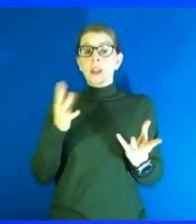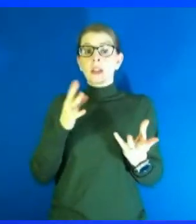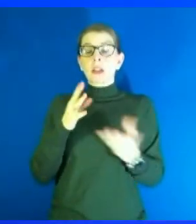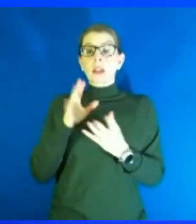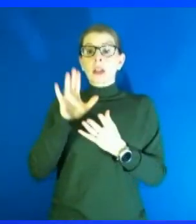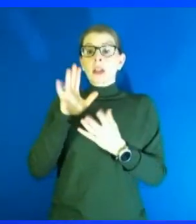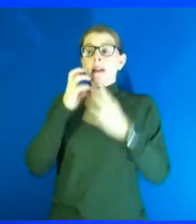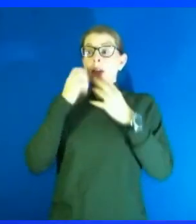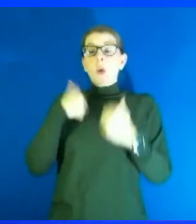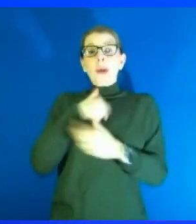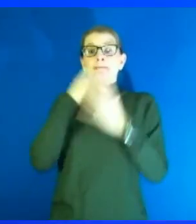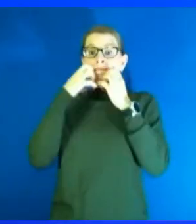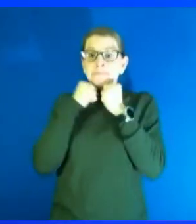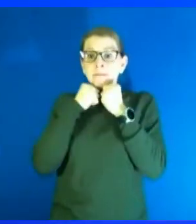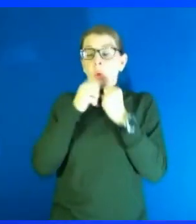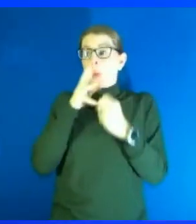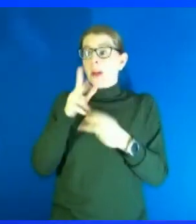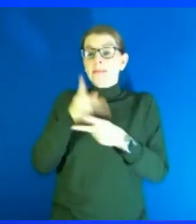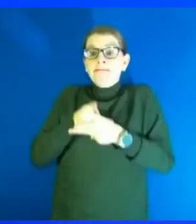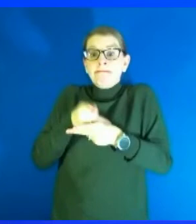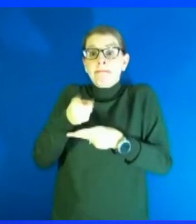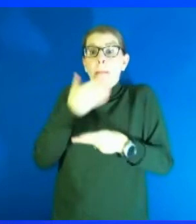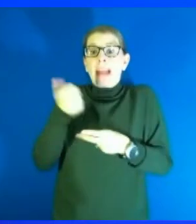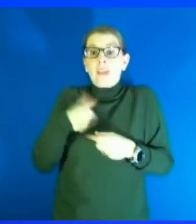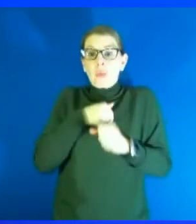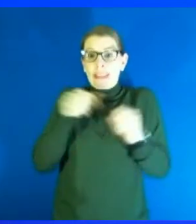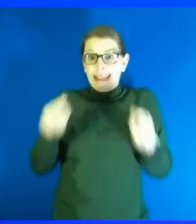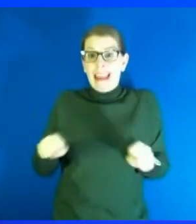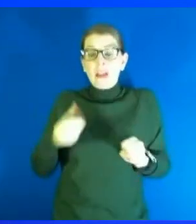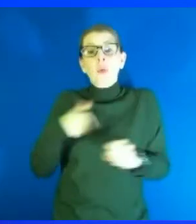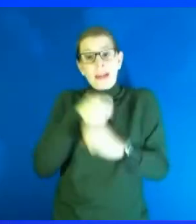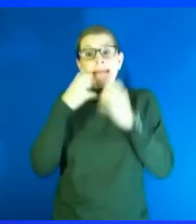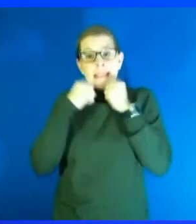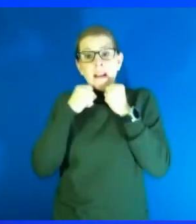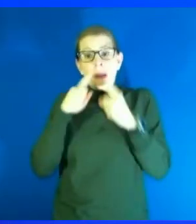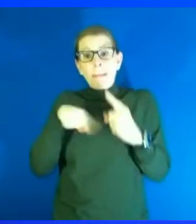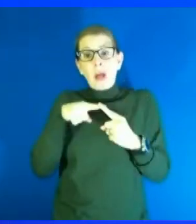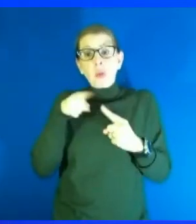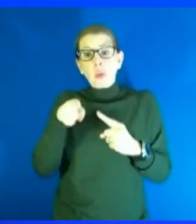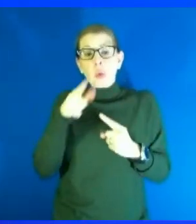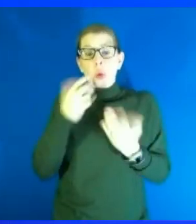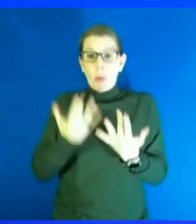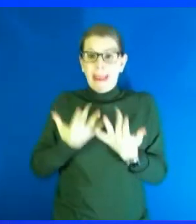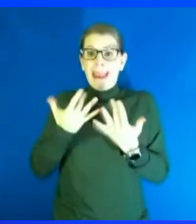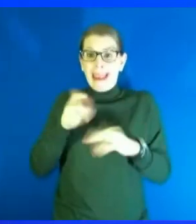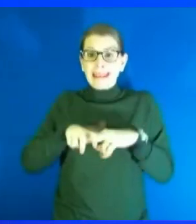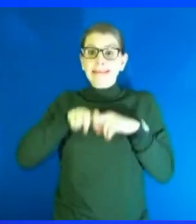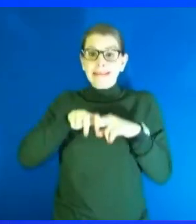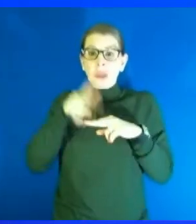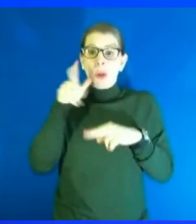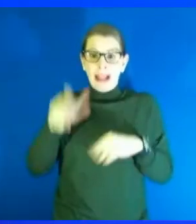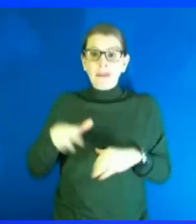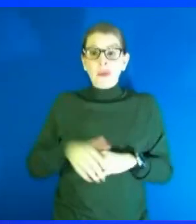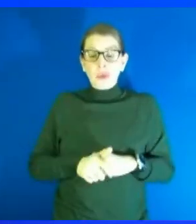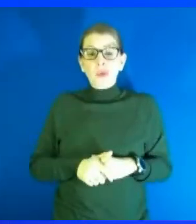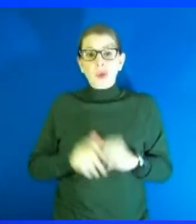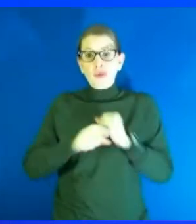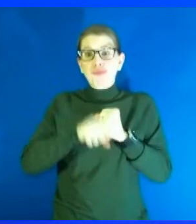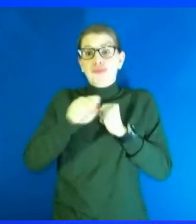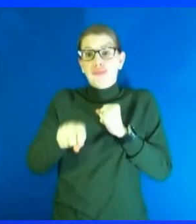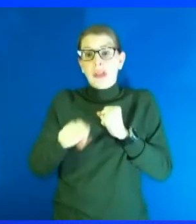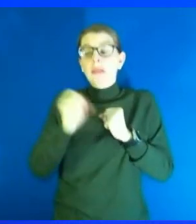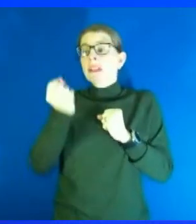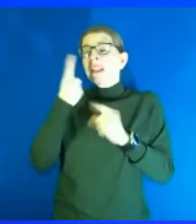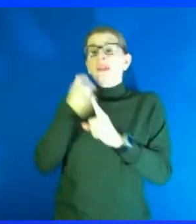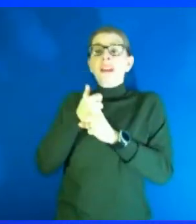take care of you to the best of our ability. We do care about you. You are going to have to wait a little bit longer. We understand that you're tired